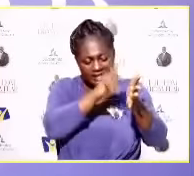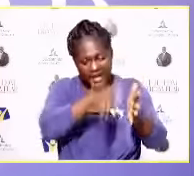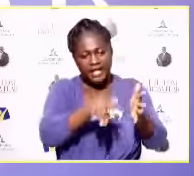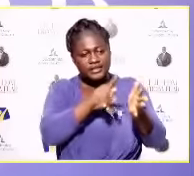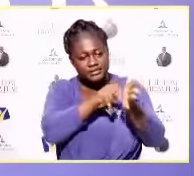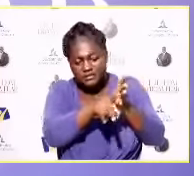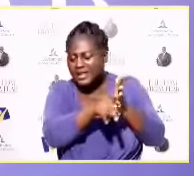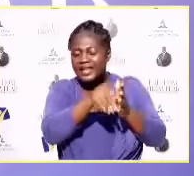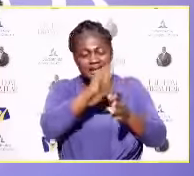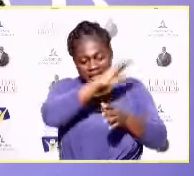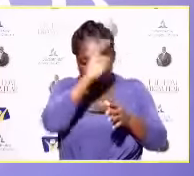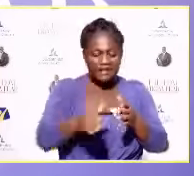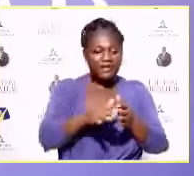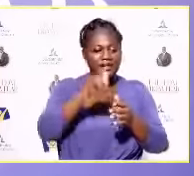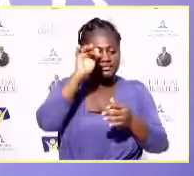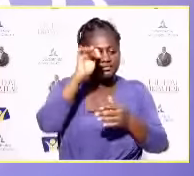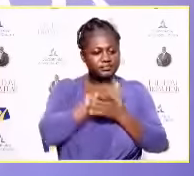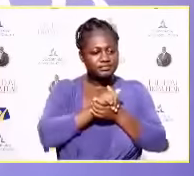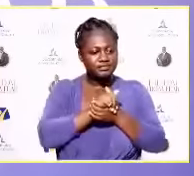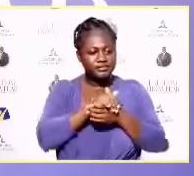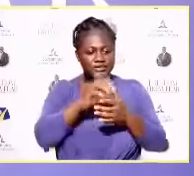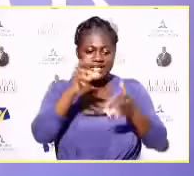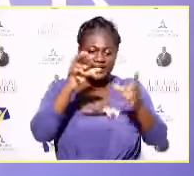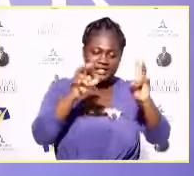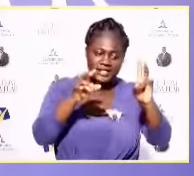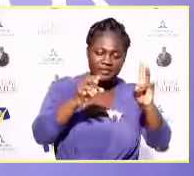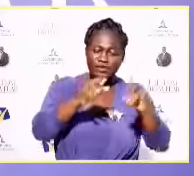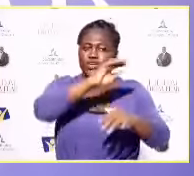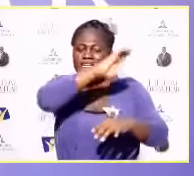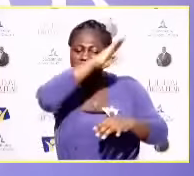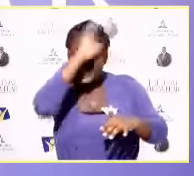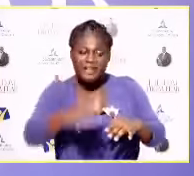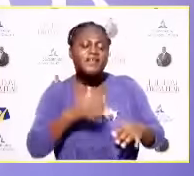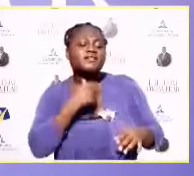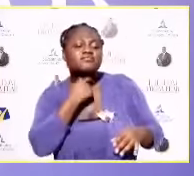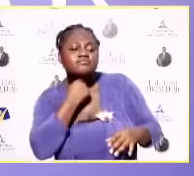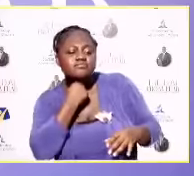Truth. Commandment 7. Thou shalt not commit adultery. What is that?